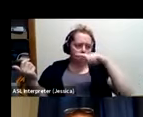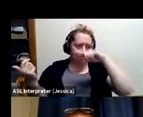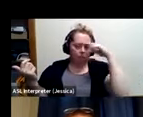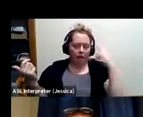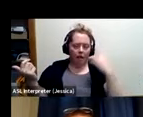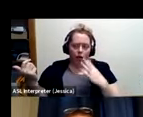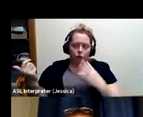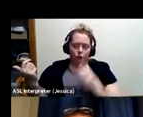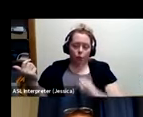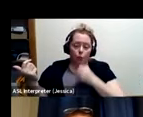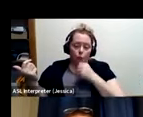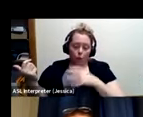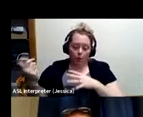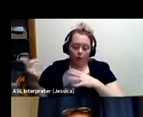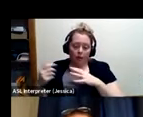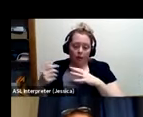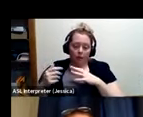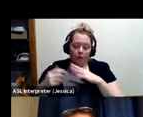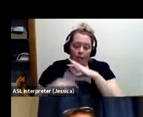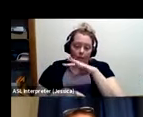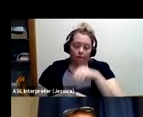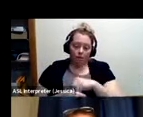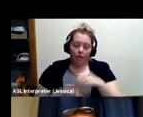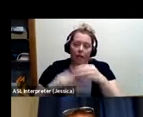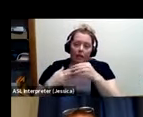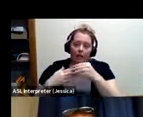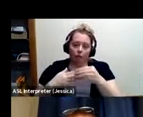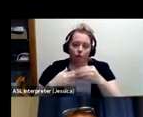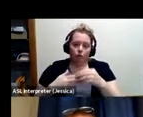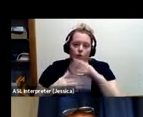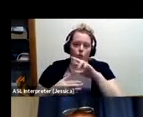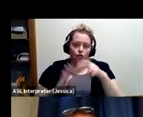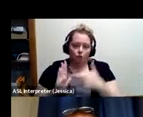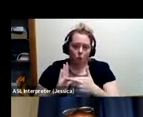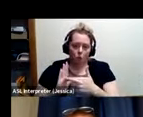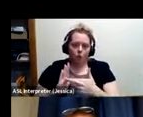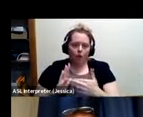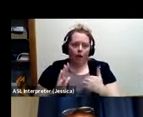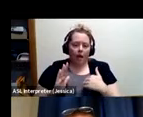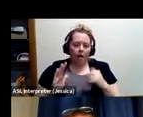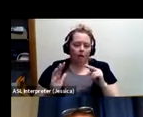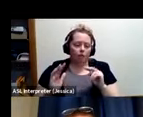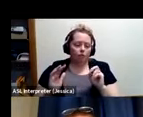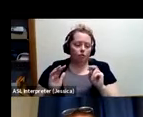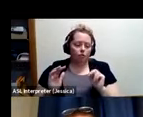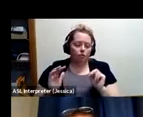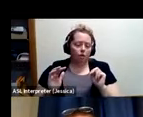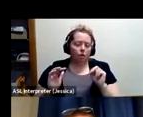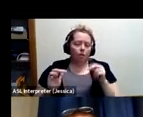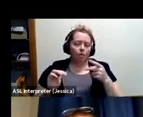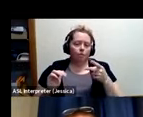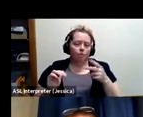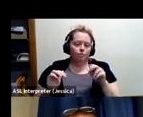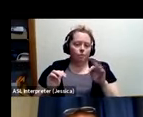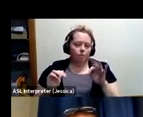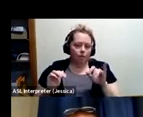woman within leadership roles, having a nonprofit, navigating in these ways.